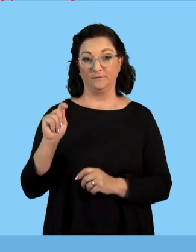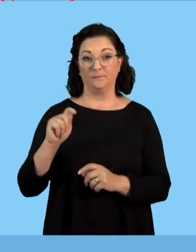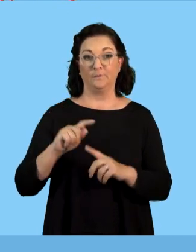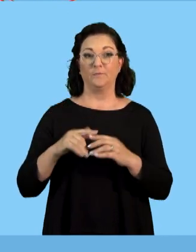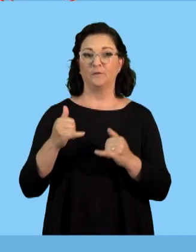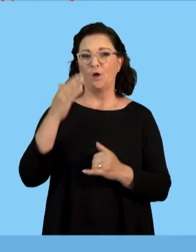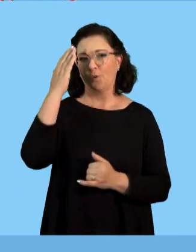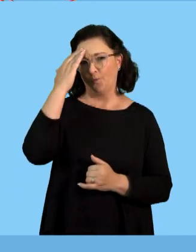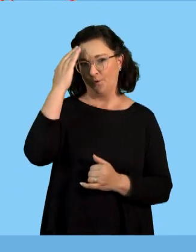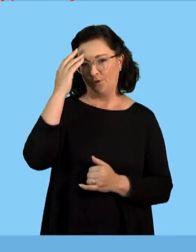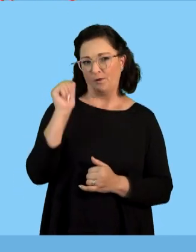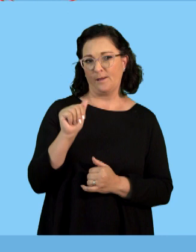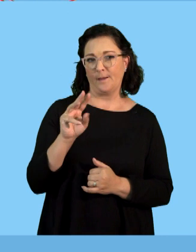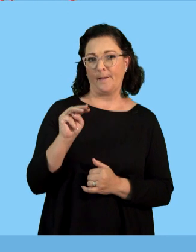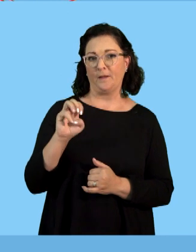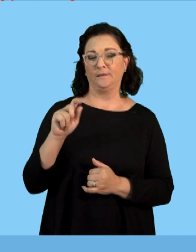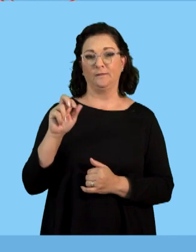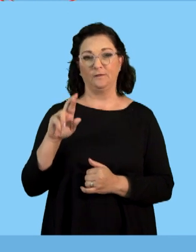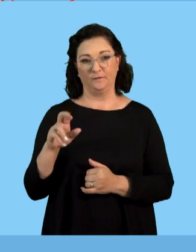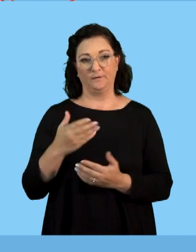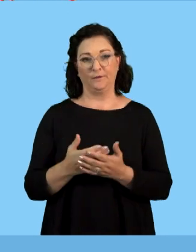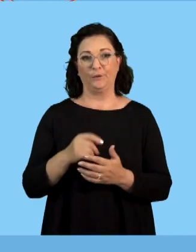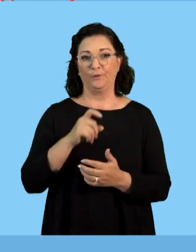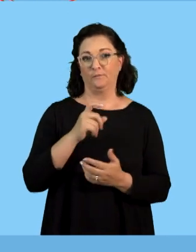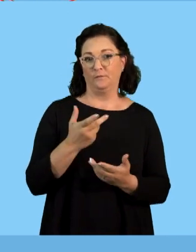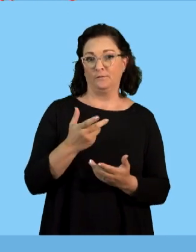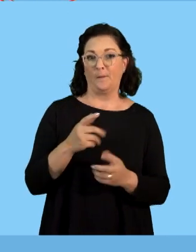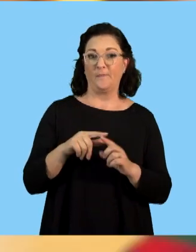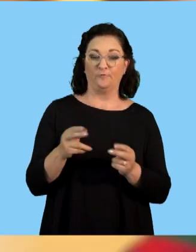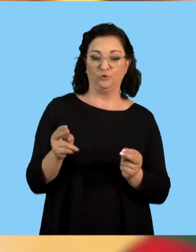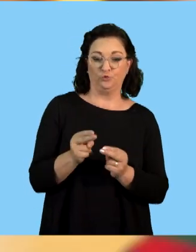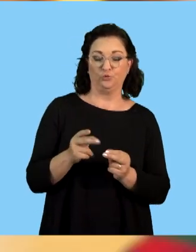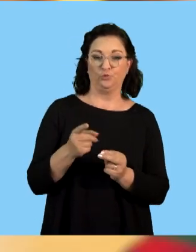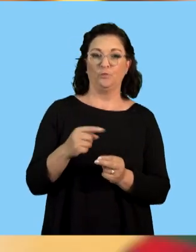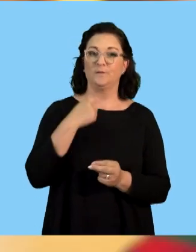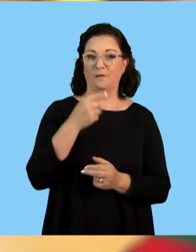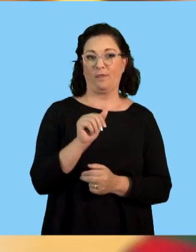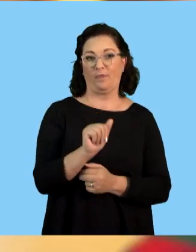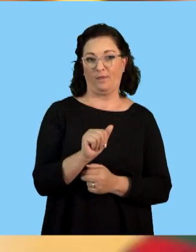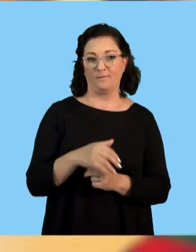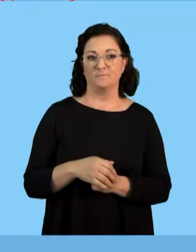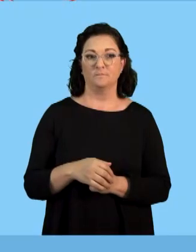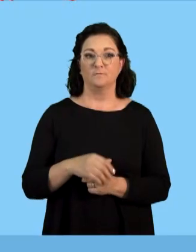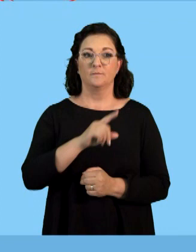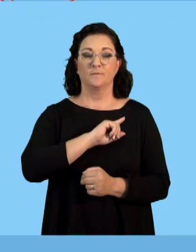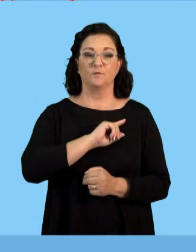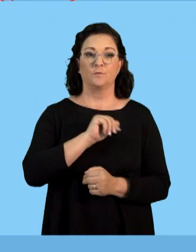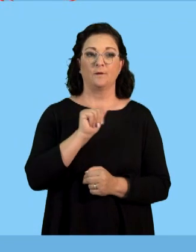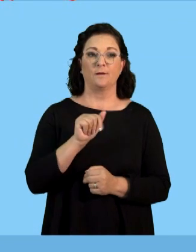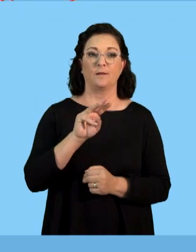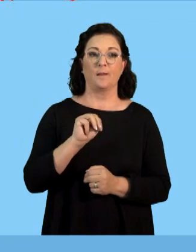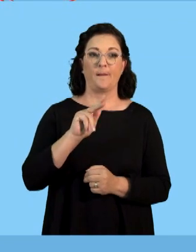is measured in an ammeter and the units for the current is amperes, or A for short. So this is going to be